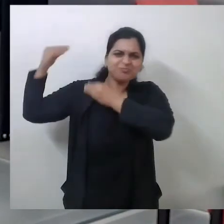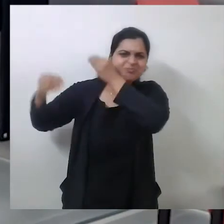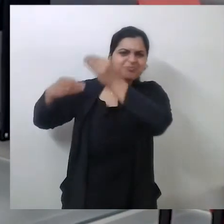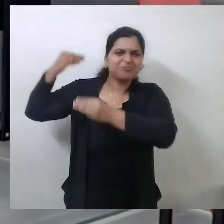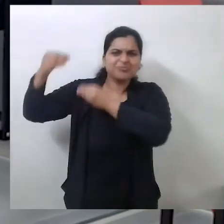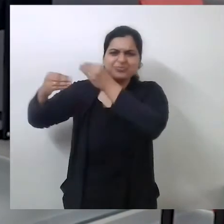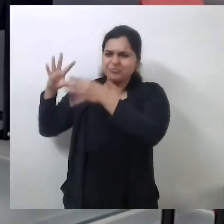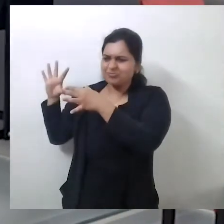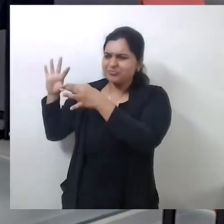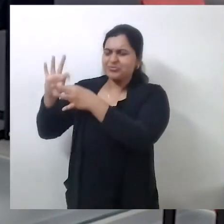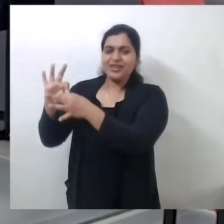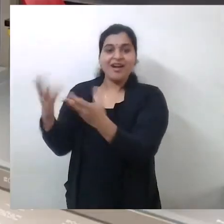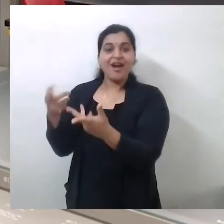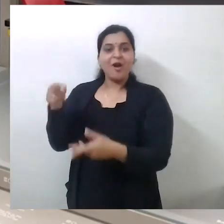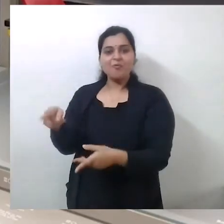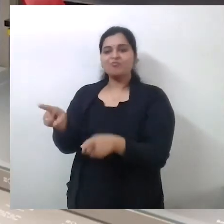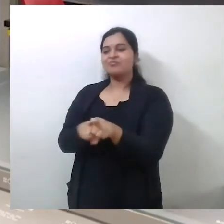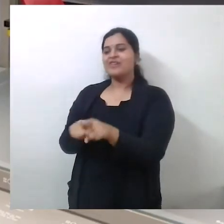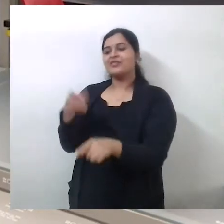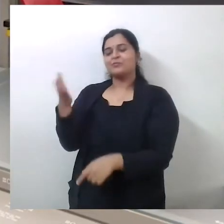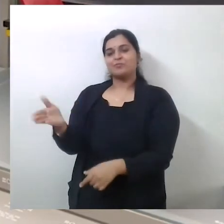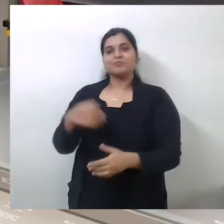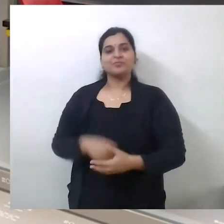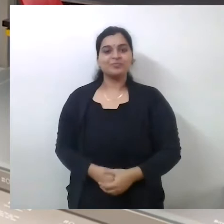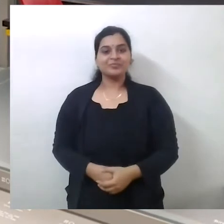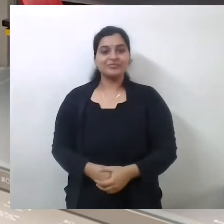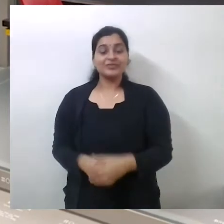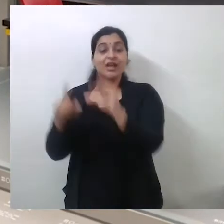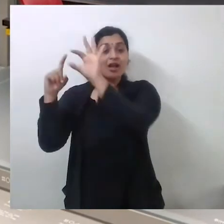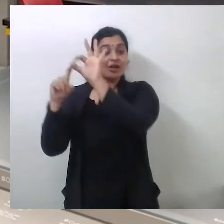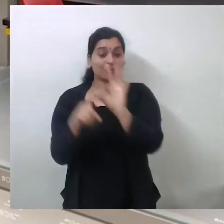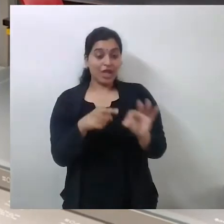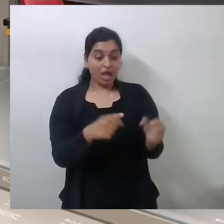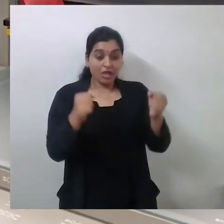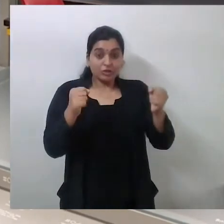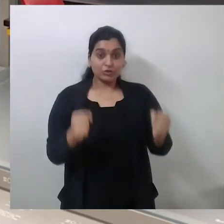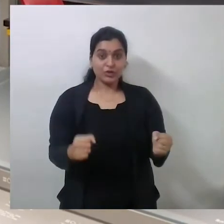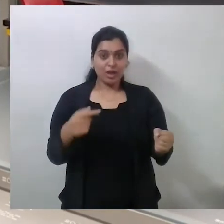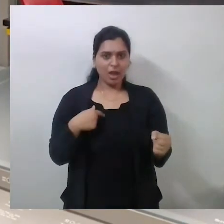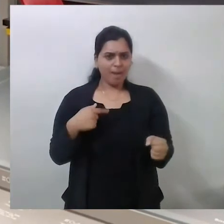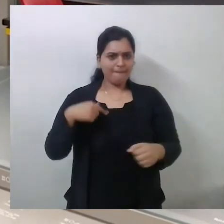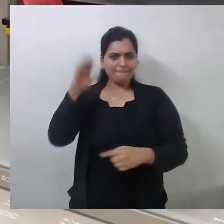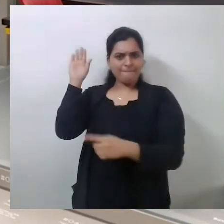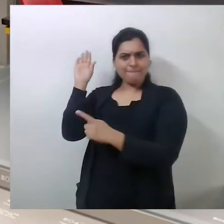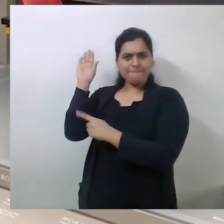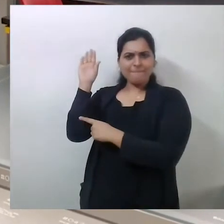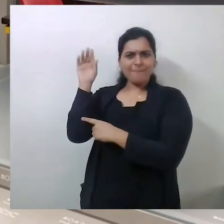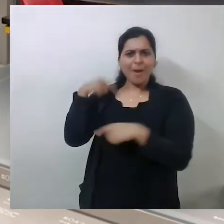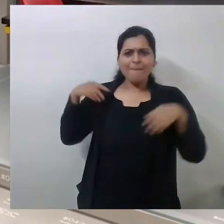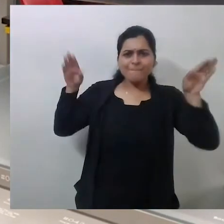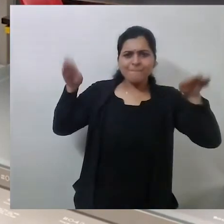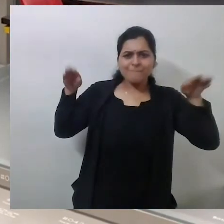always cross-pollinated each other. What can you say about the ornamentation of the chair? Say the two